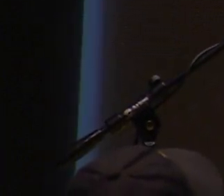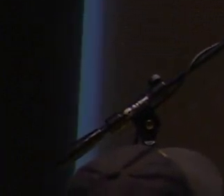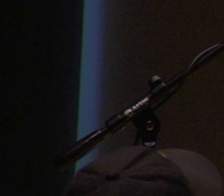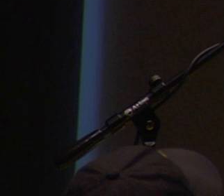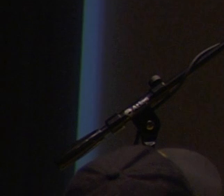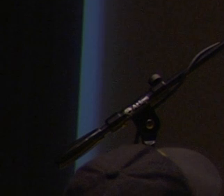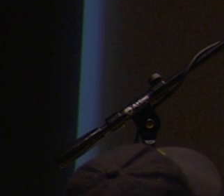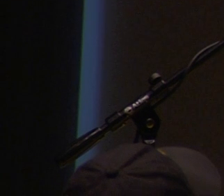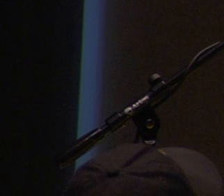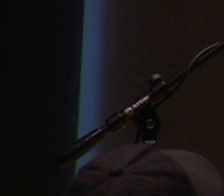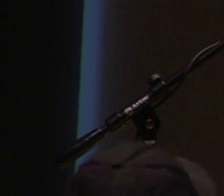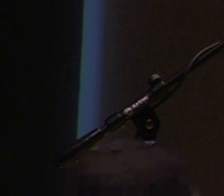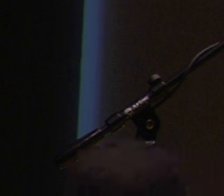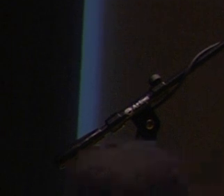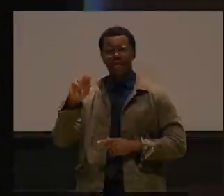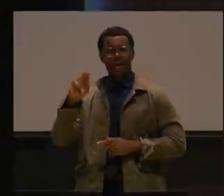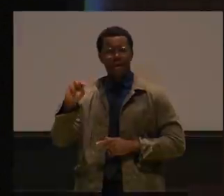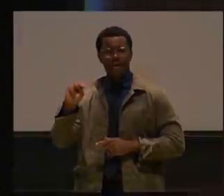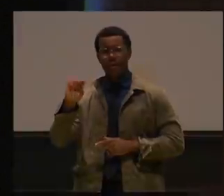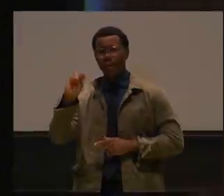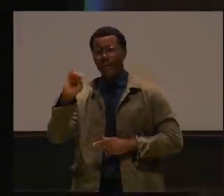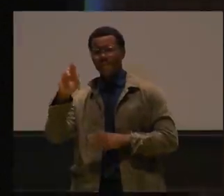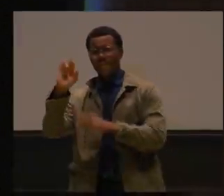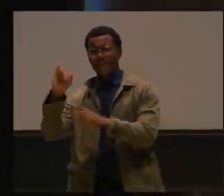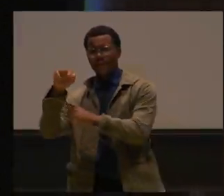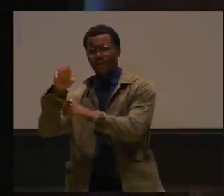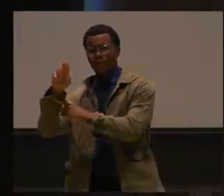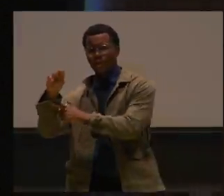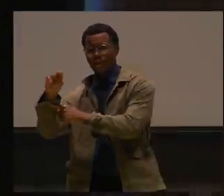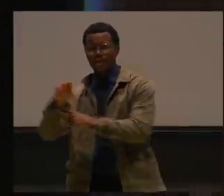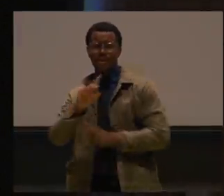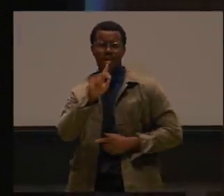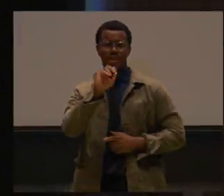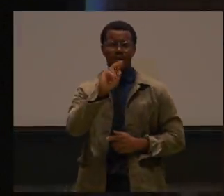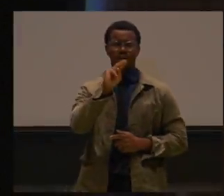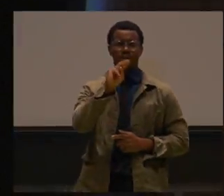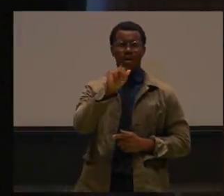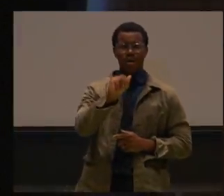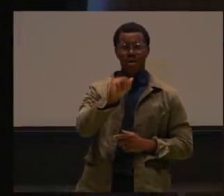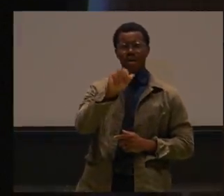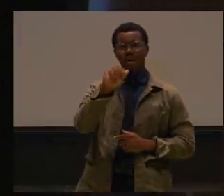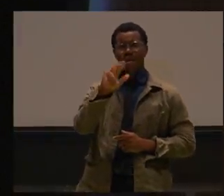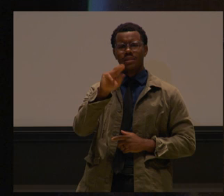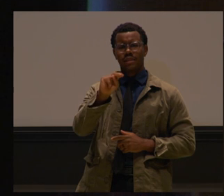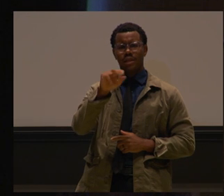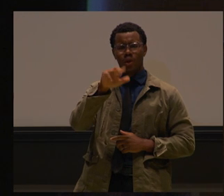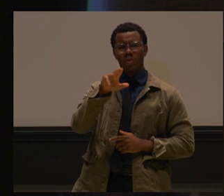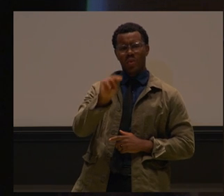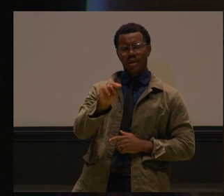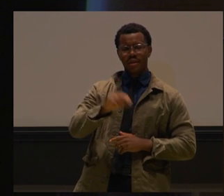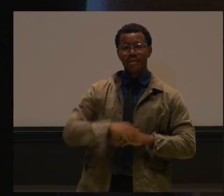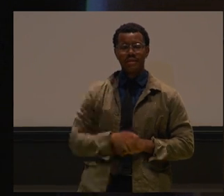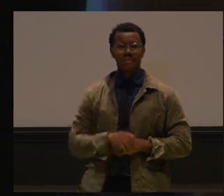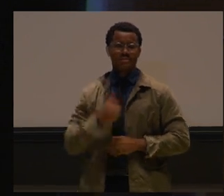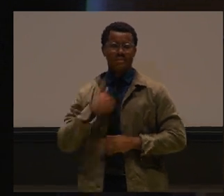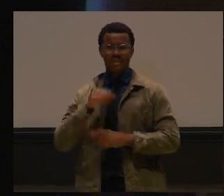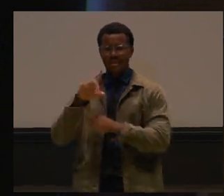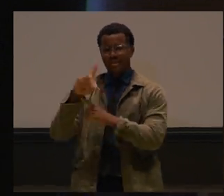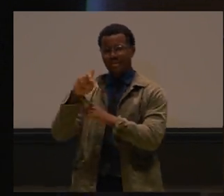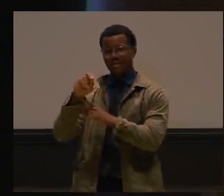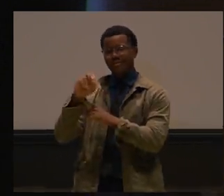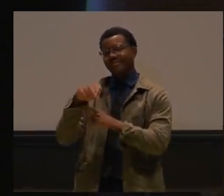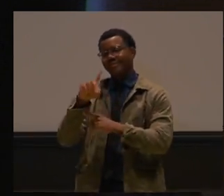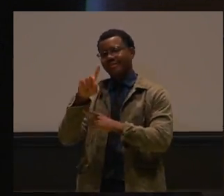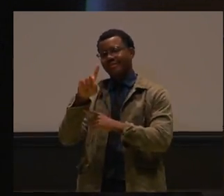Quinn and Donna Augustin-Quinn. I'm Joanne Heiler, founding director of the Broad Museum. For